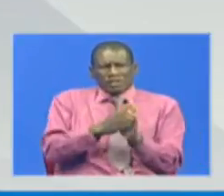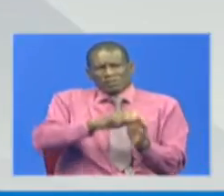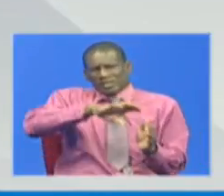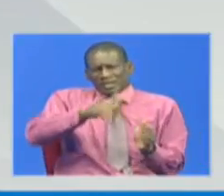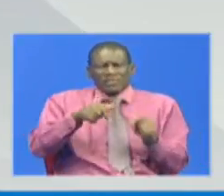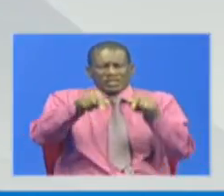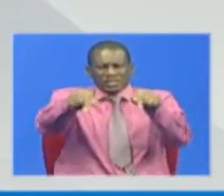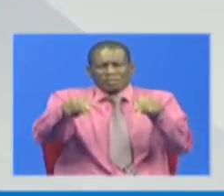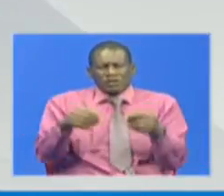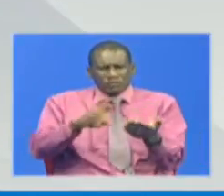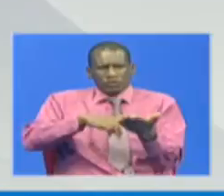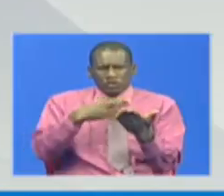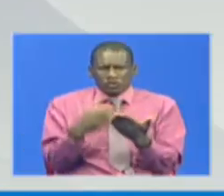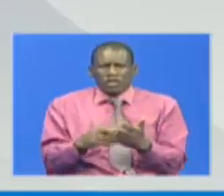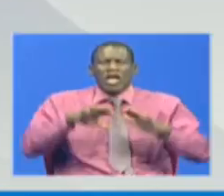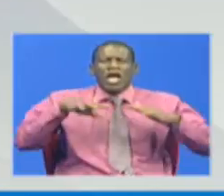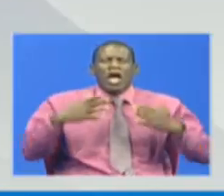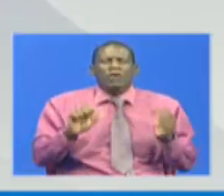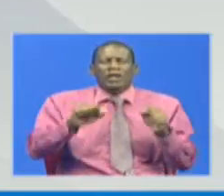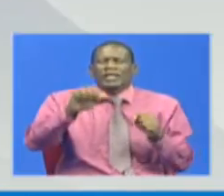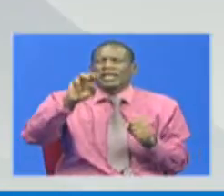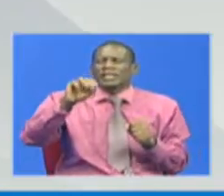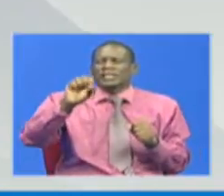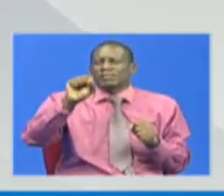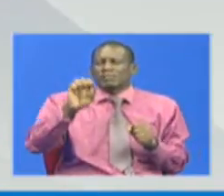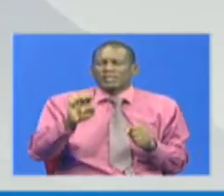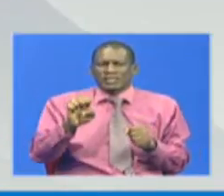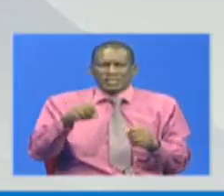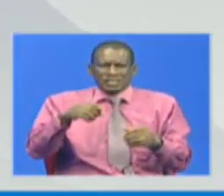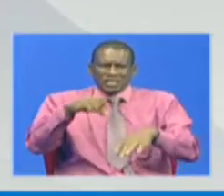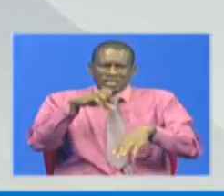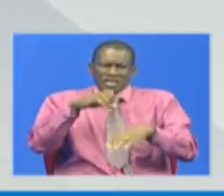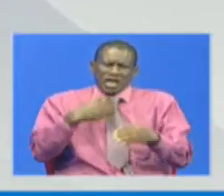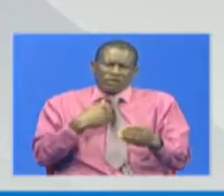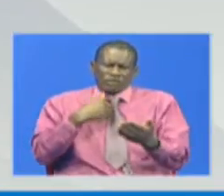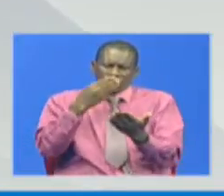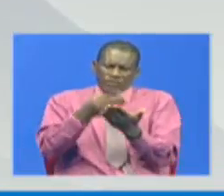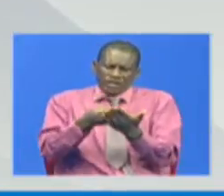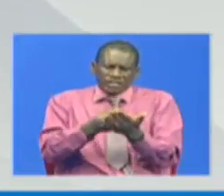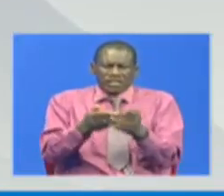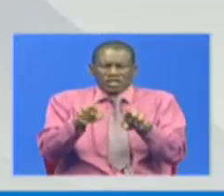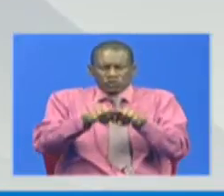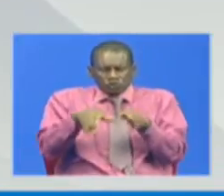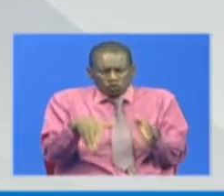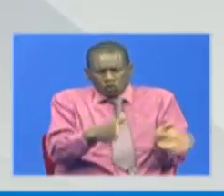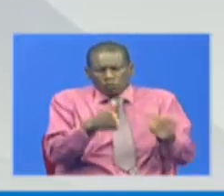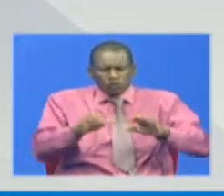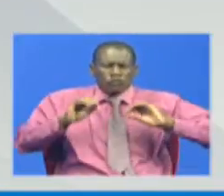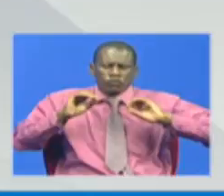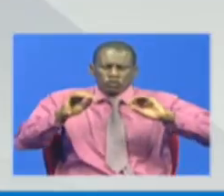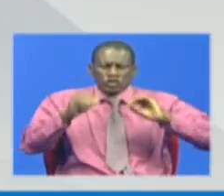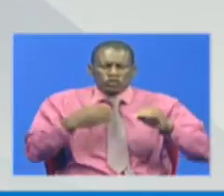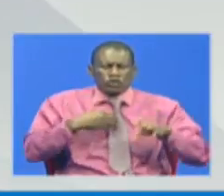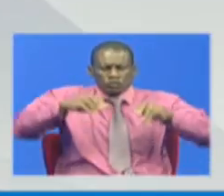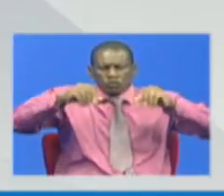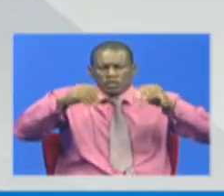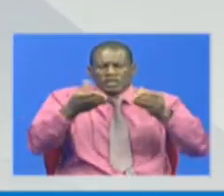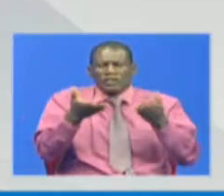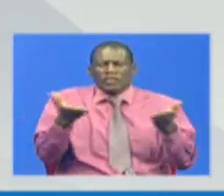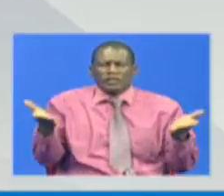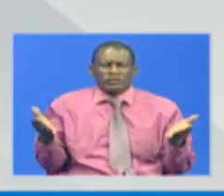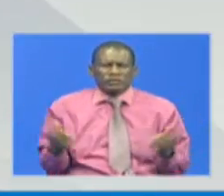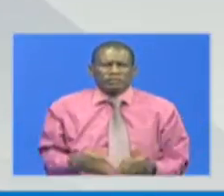for resources. How can SMEs get the financing as well as opportunities for training to have quality products?